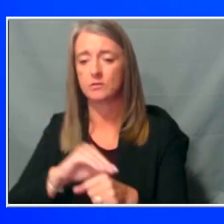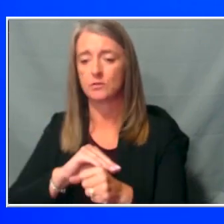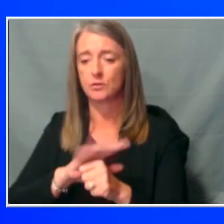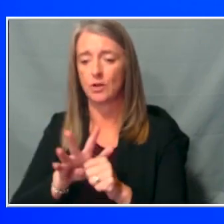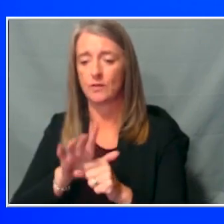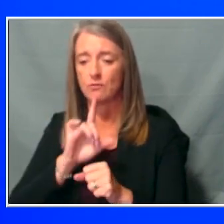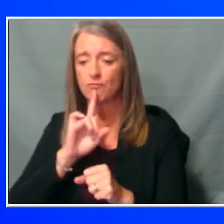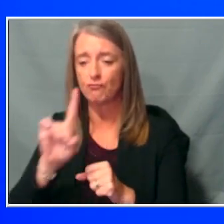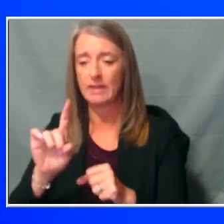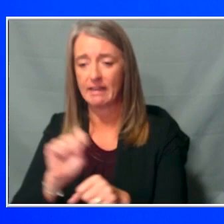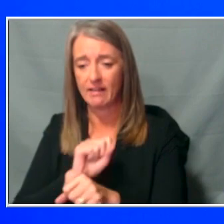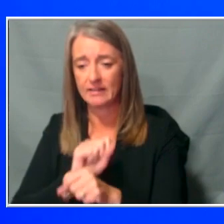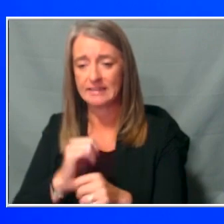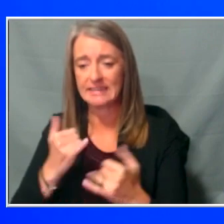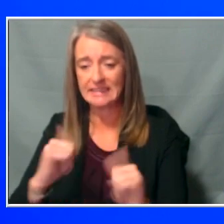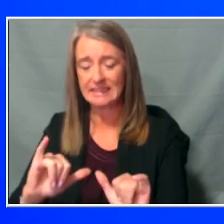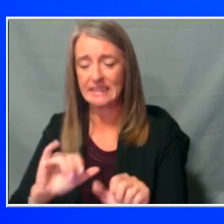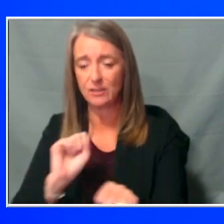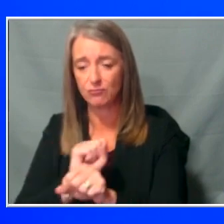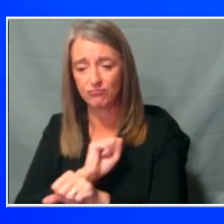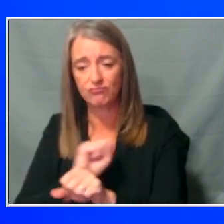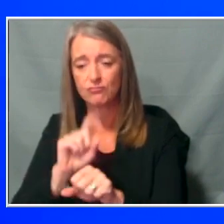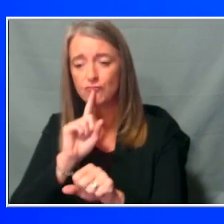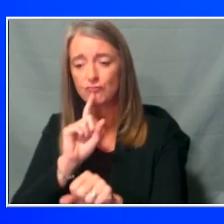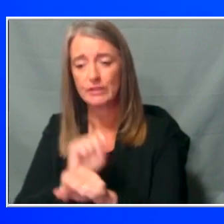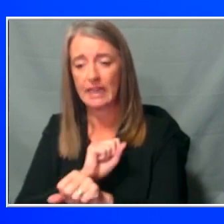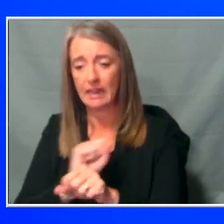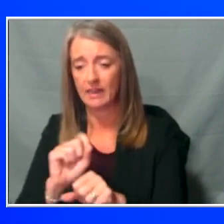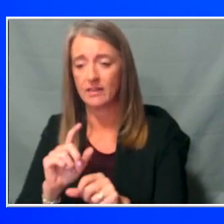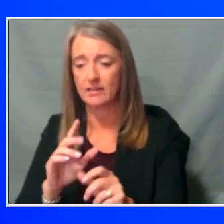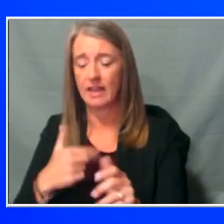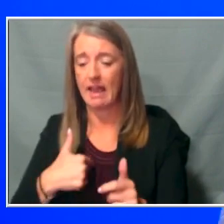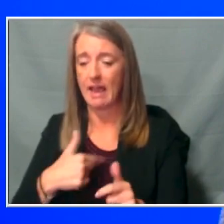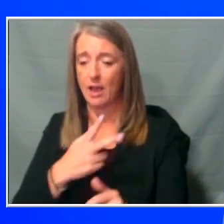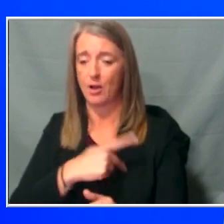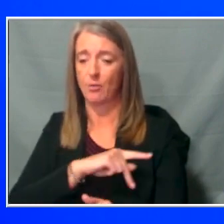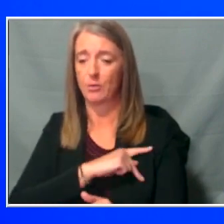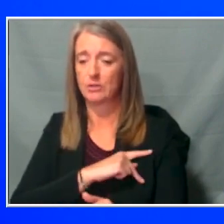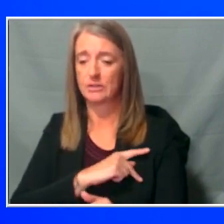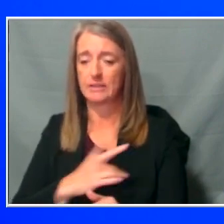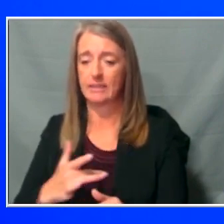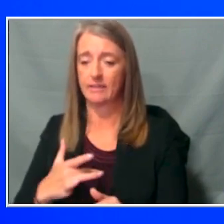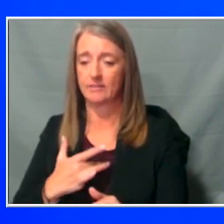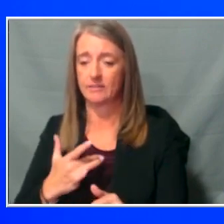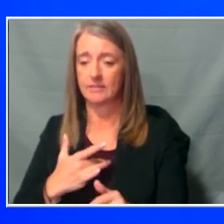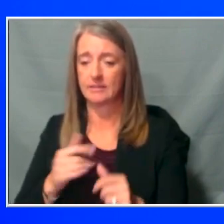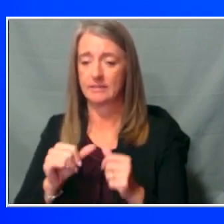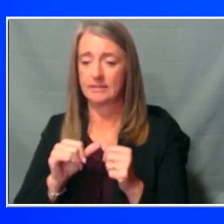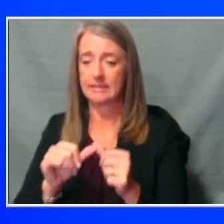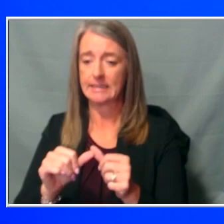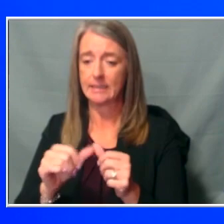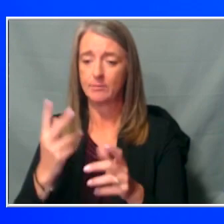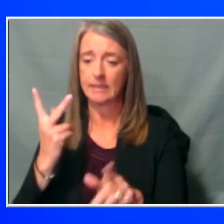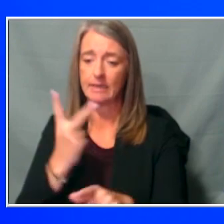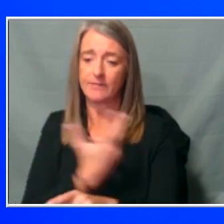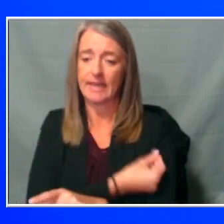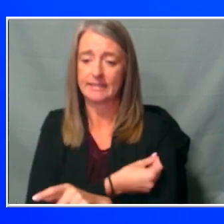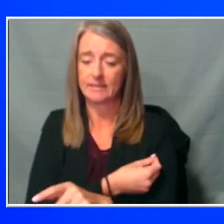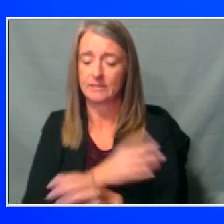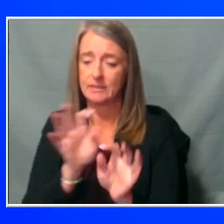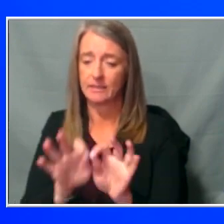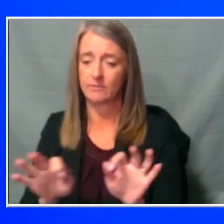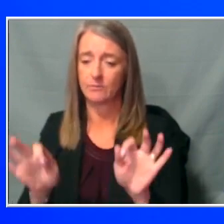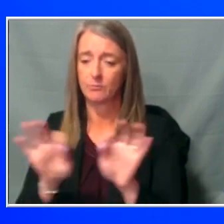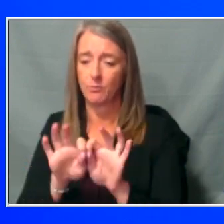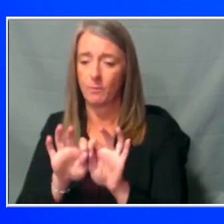It still is real. I personally think that staying up on your vaccines is essential.